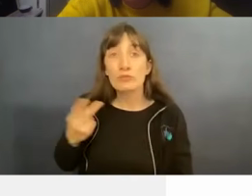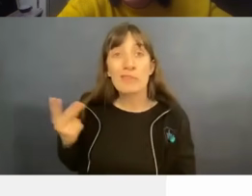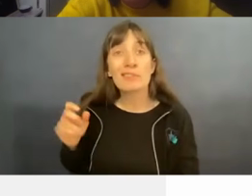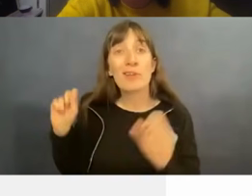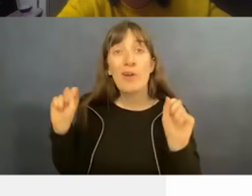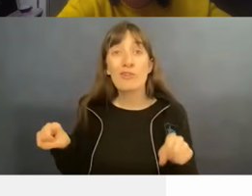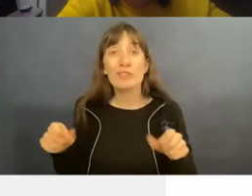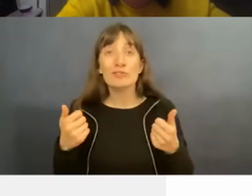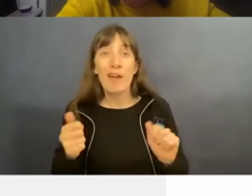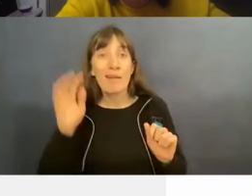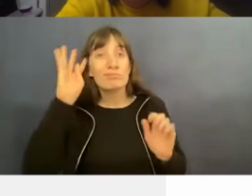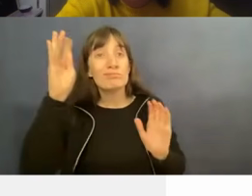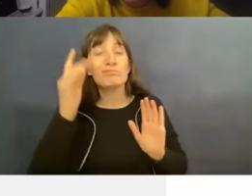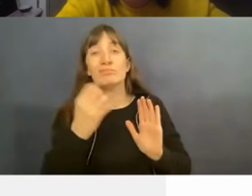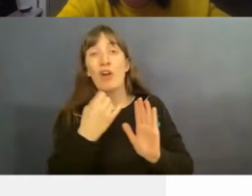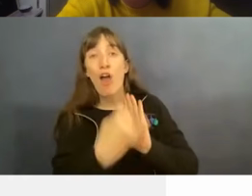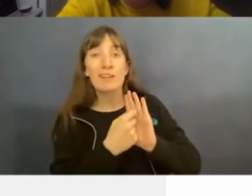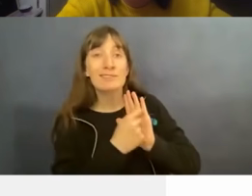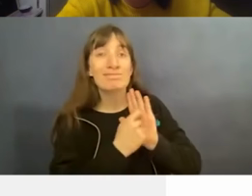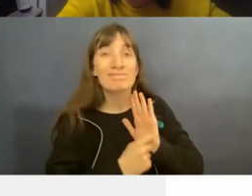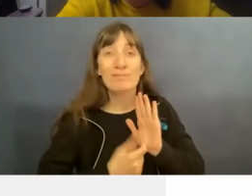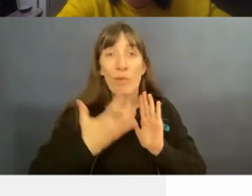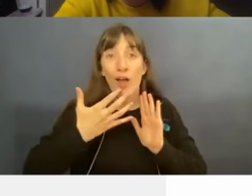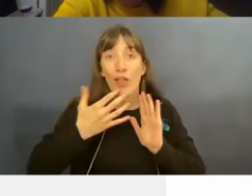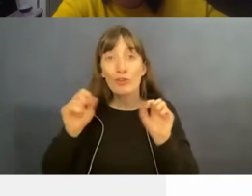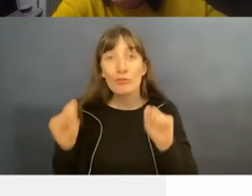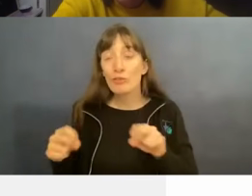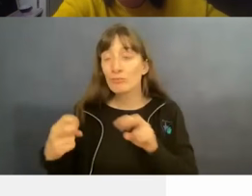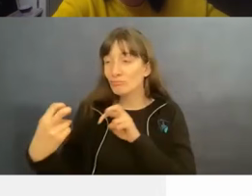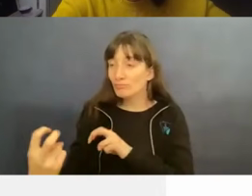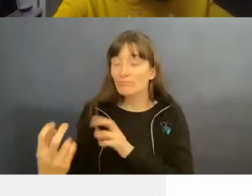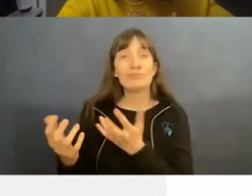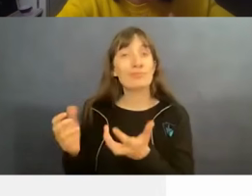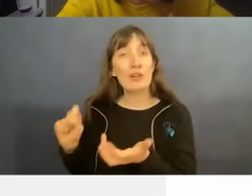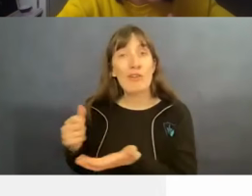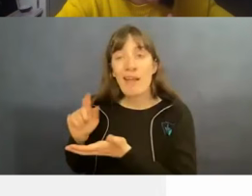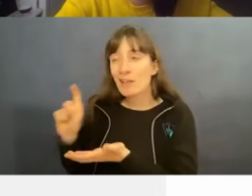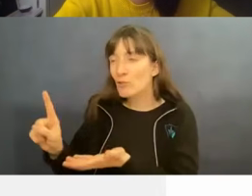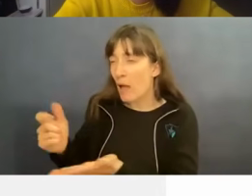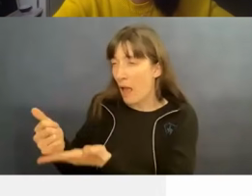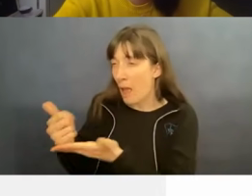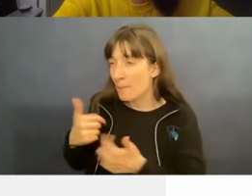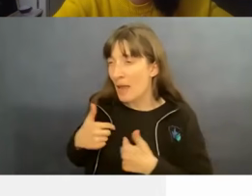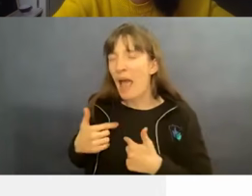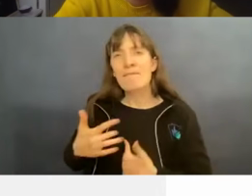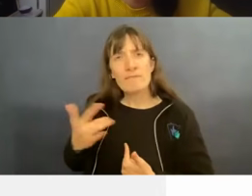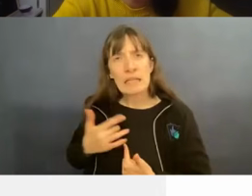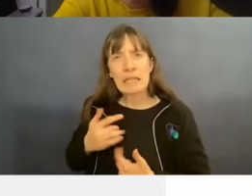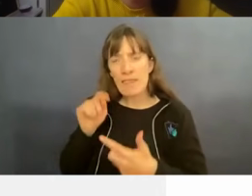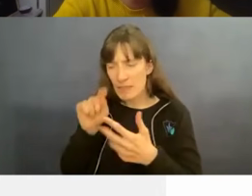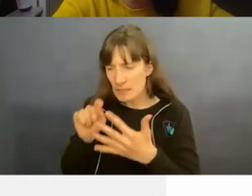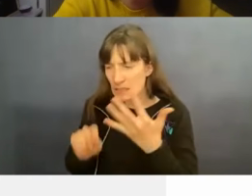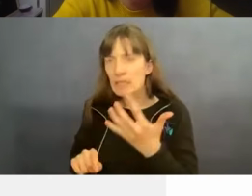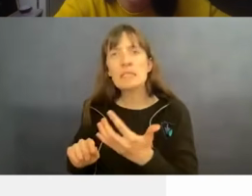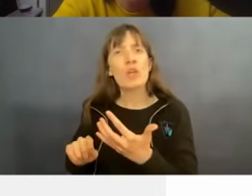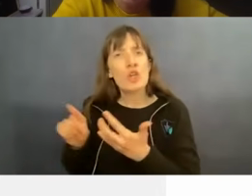started coloring or doing other things too, asking them to help choose, oh, I'm feeling this way. What do you think I should do? And